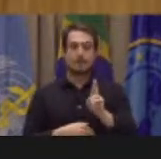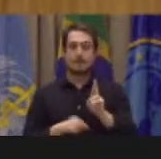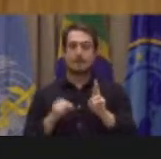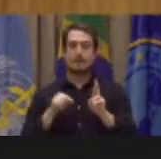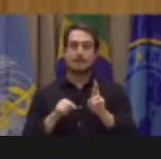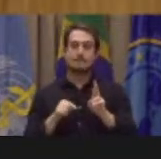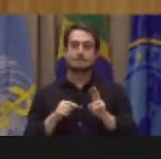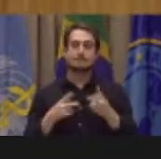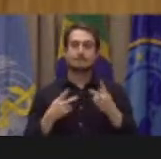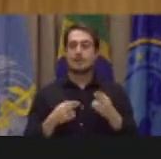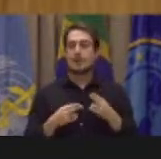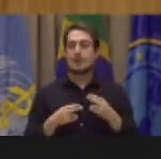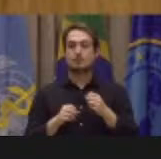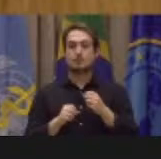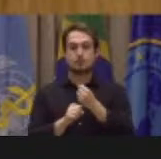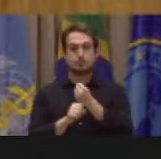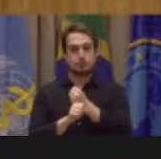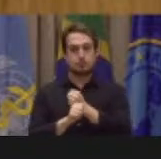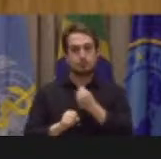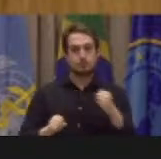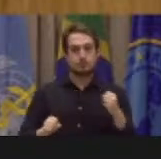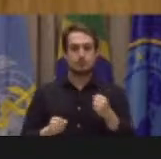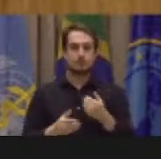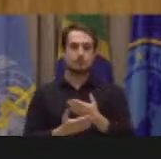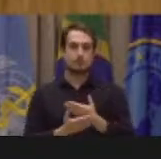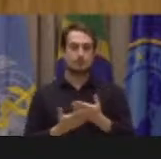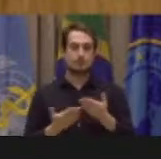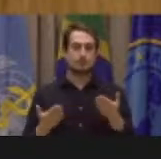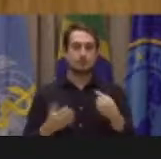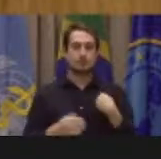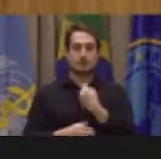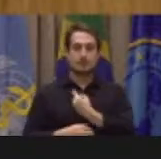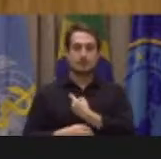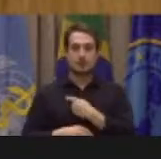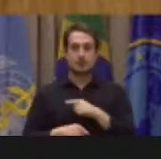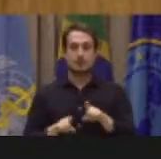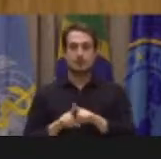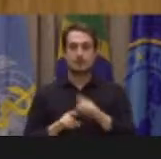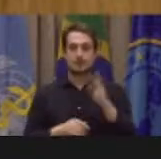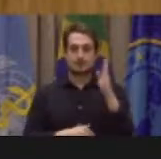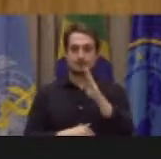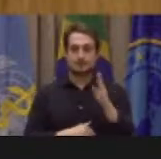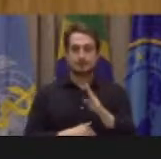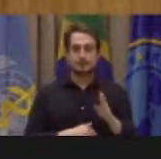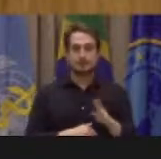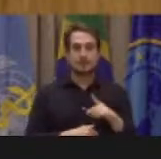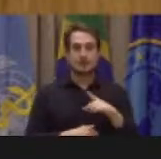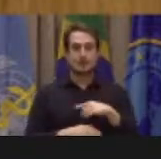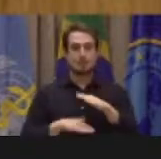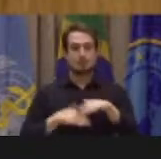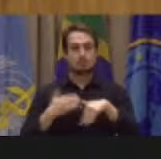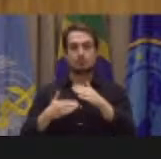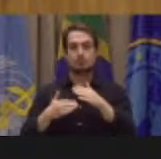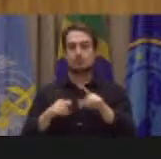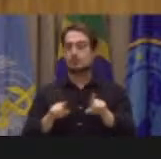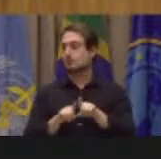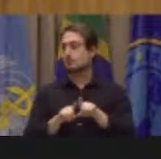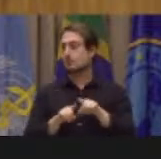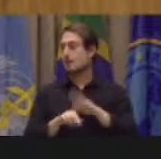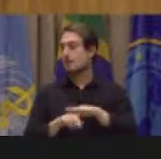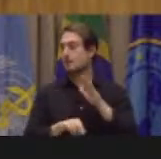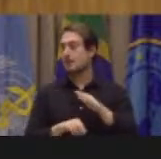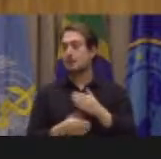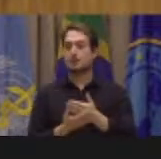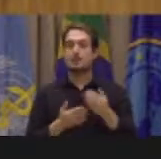this representativity so big, and even though our